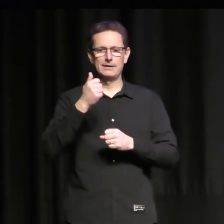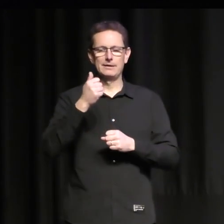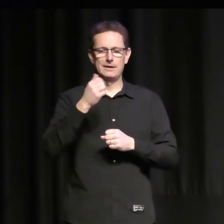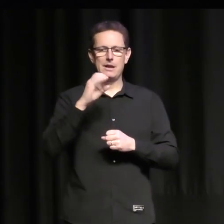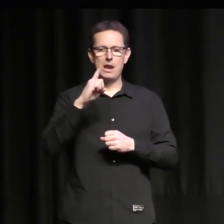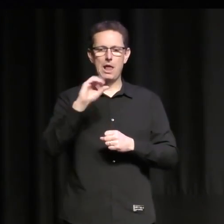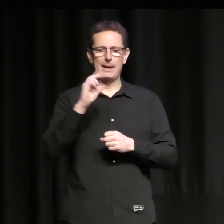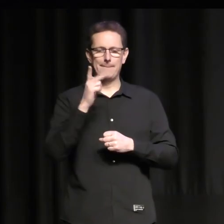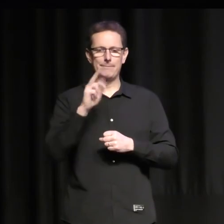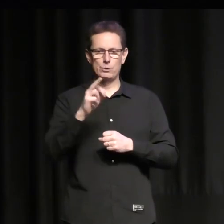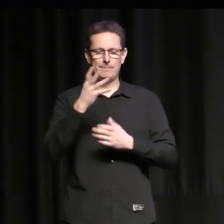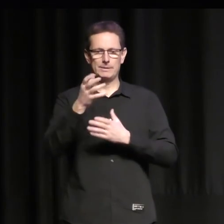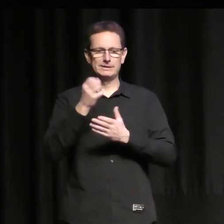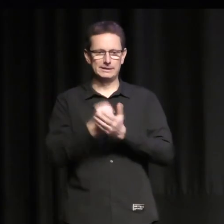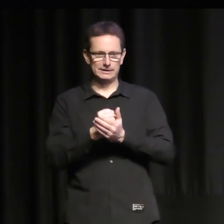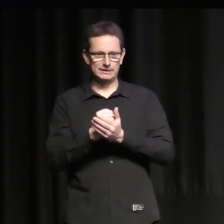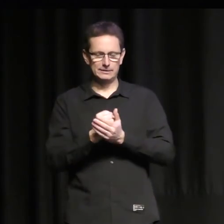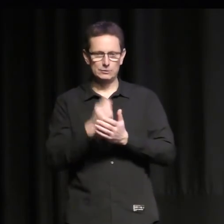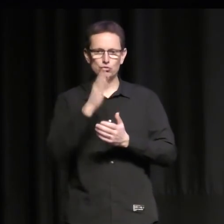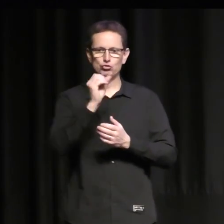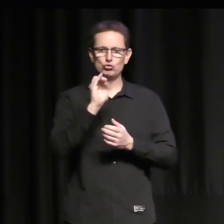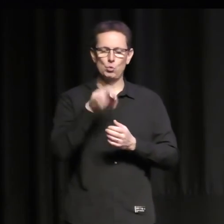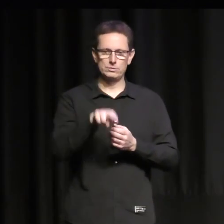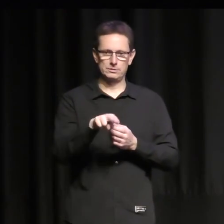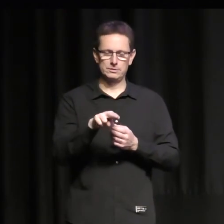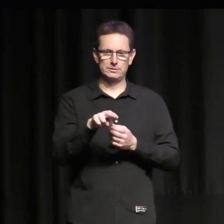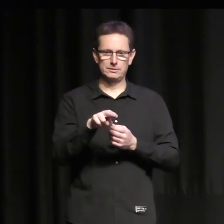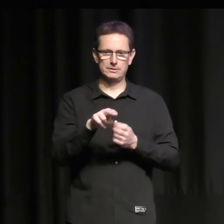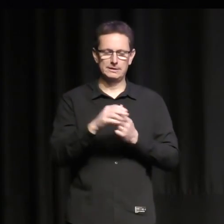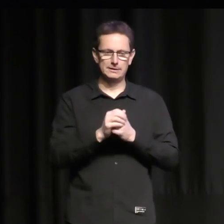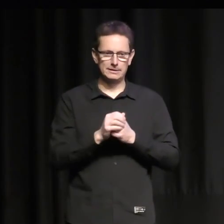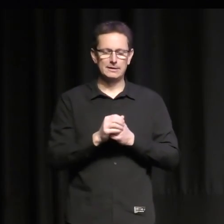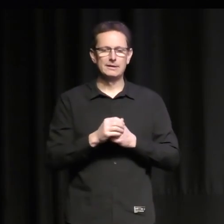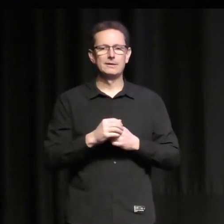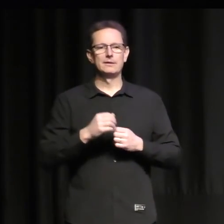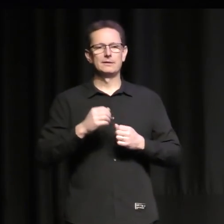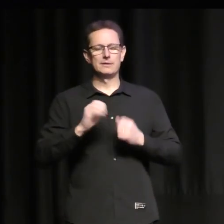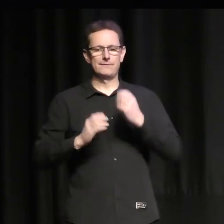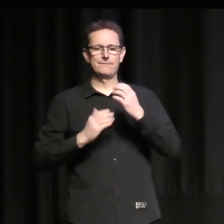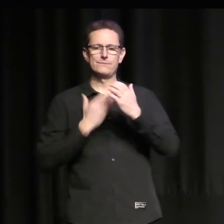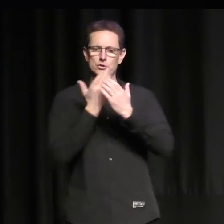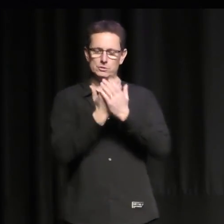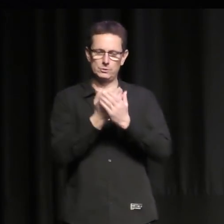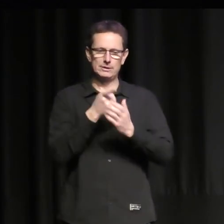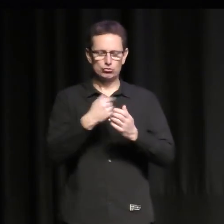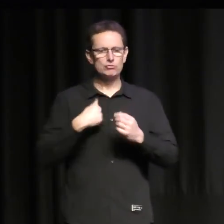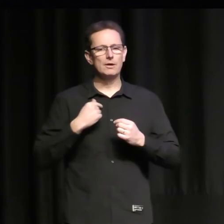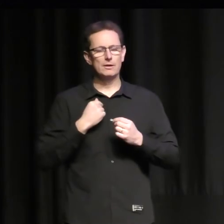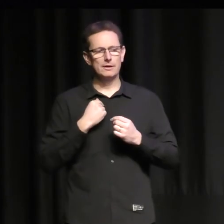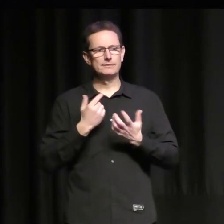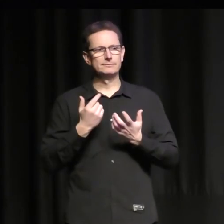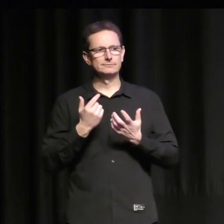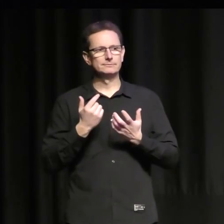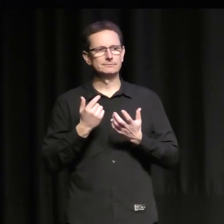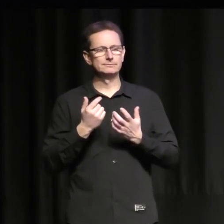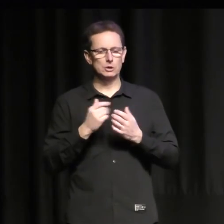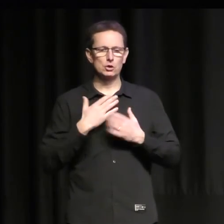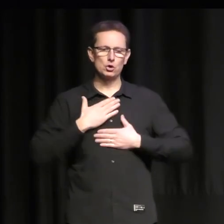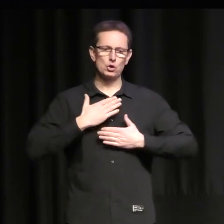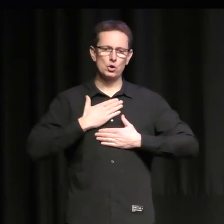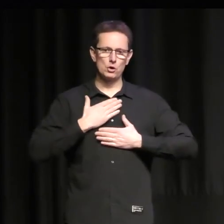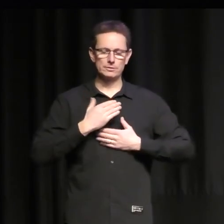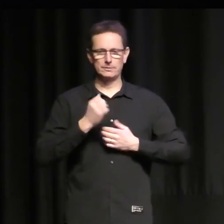favour. John strongly supports it. I'm glad that some parties of right of centre, left of